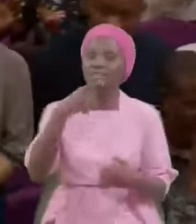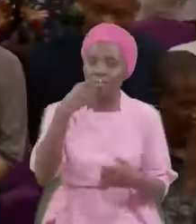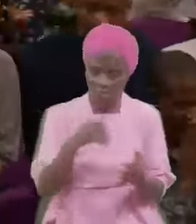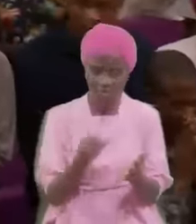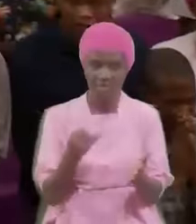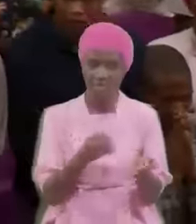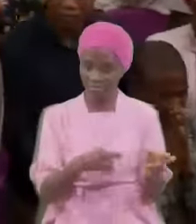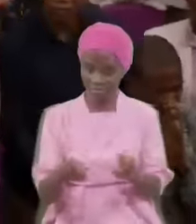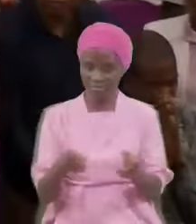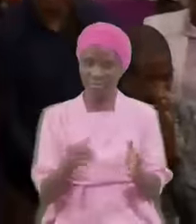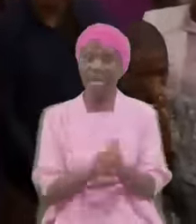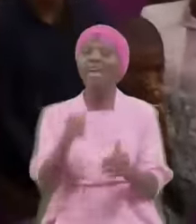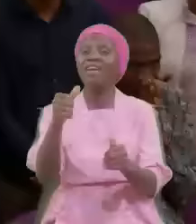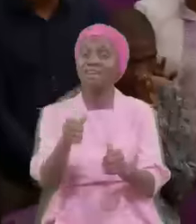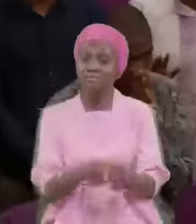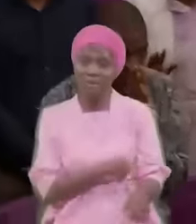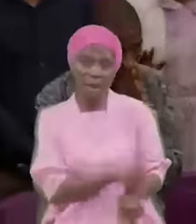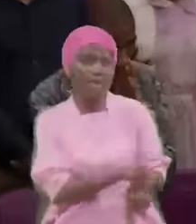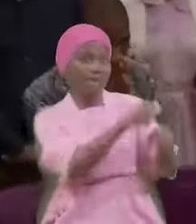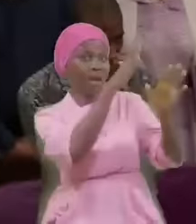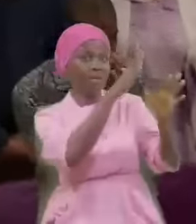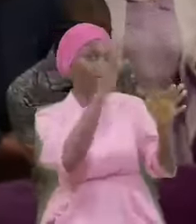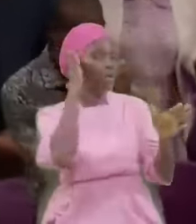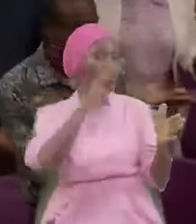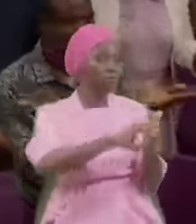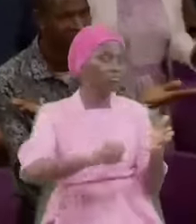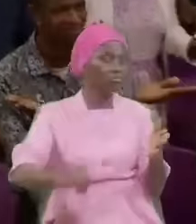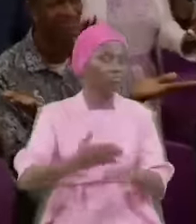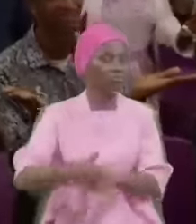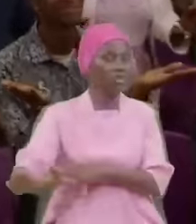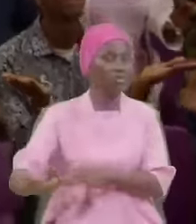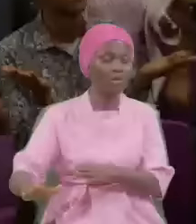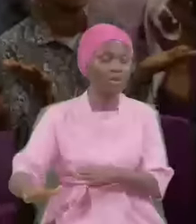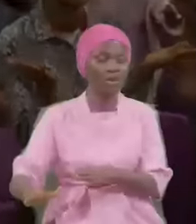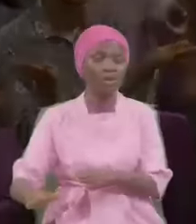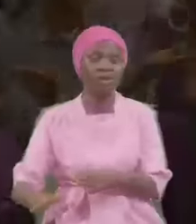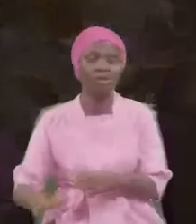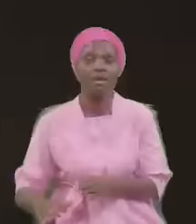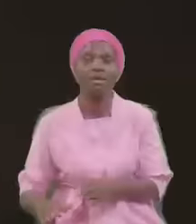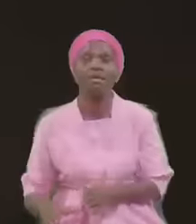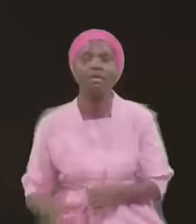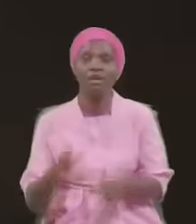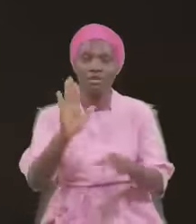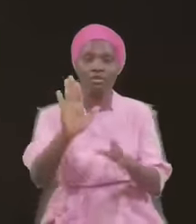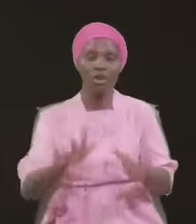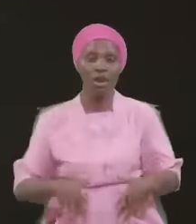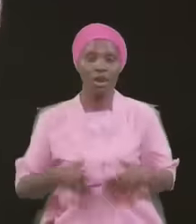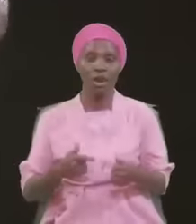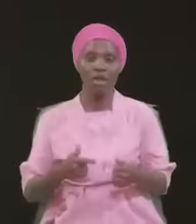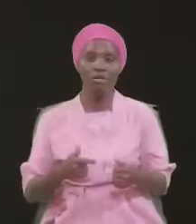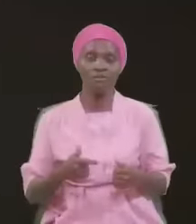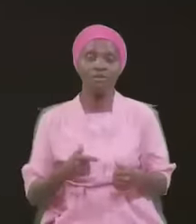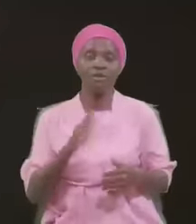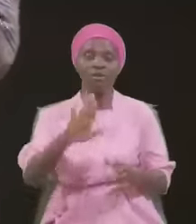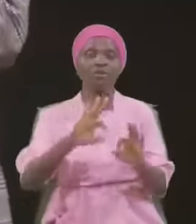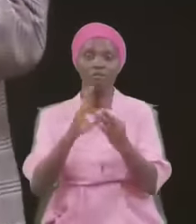that every mountain will move away from your life, from your family, and